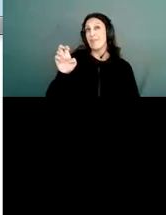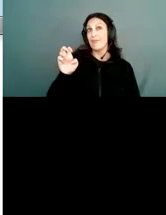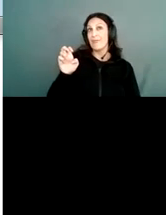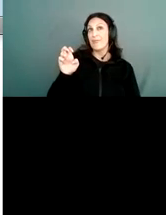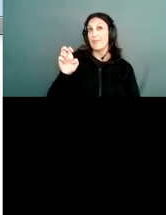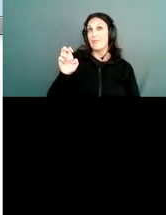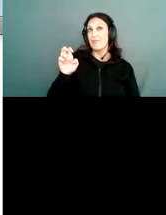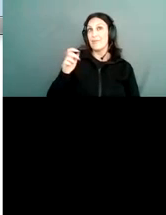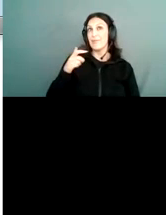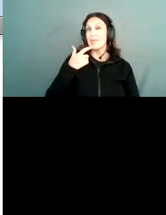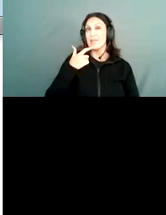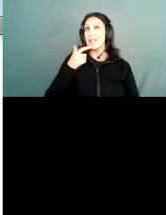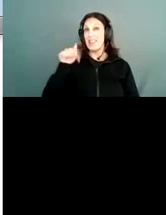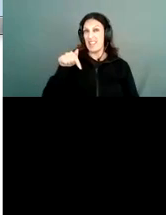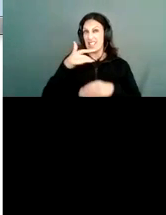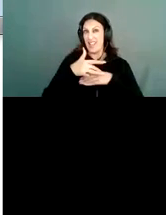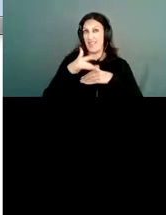available for our DLI students as well?